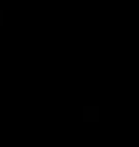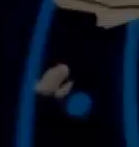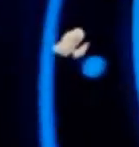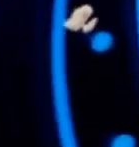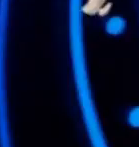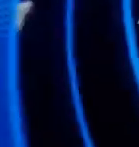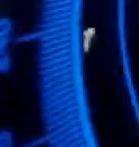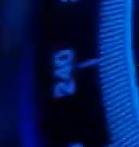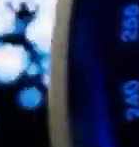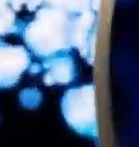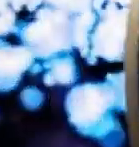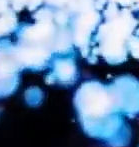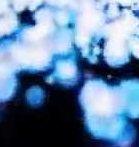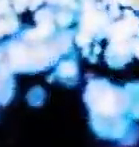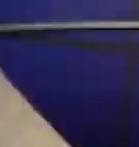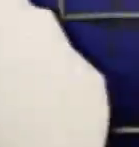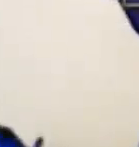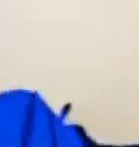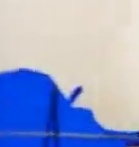hits.